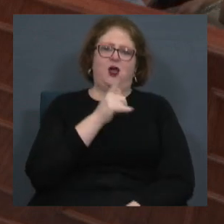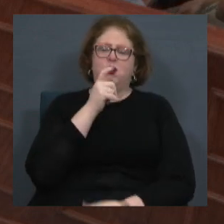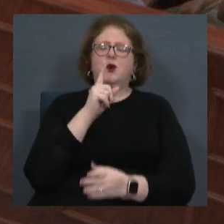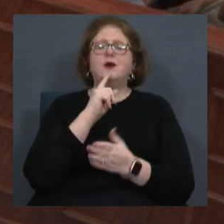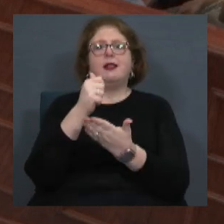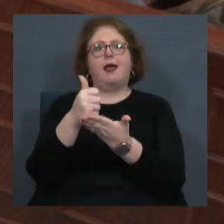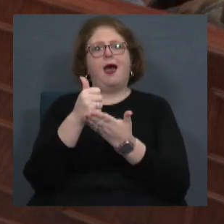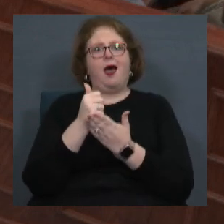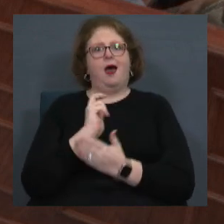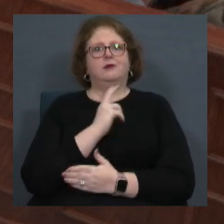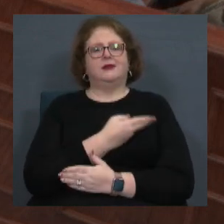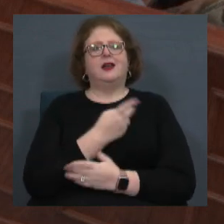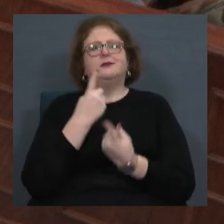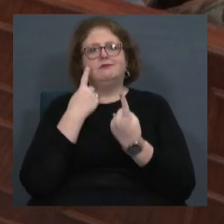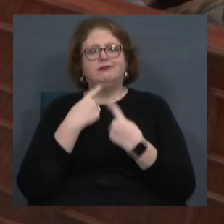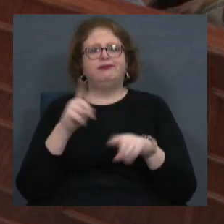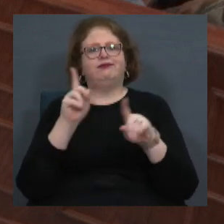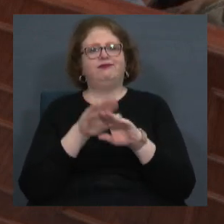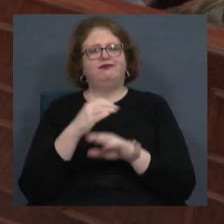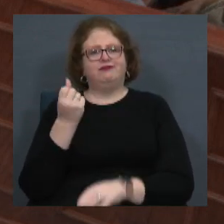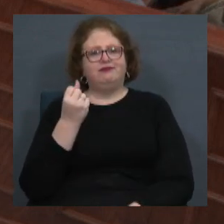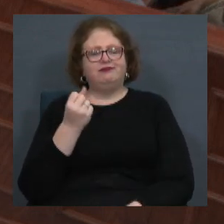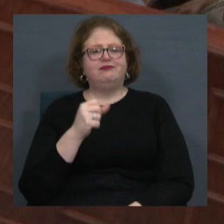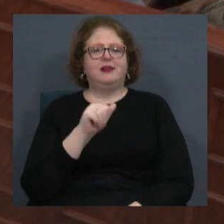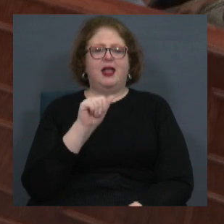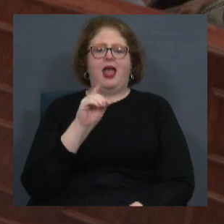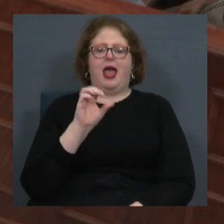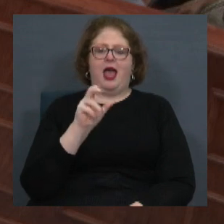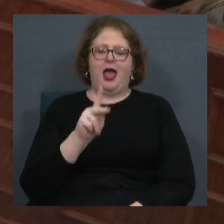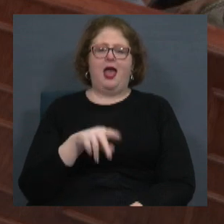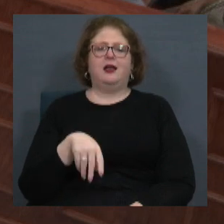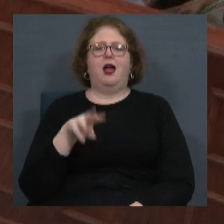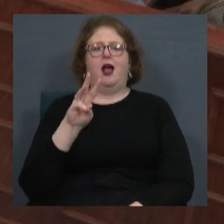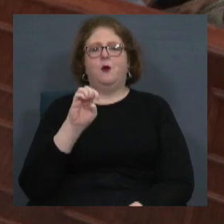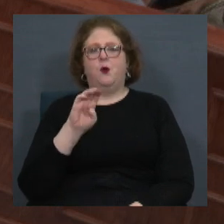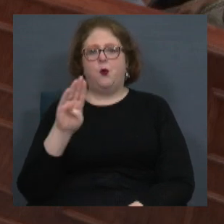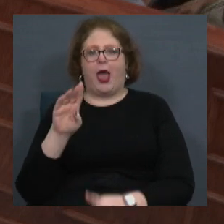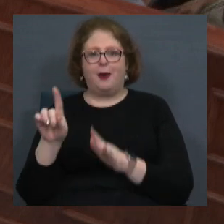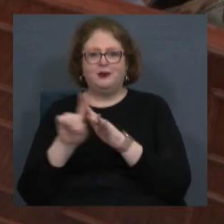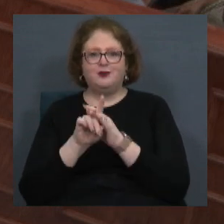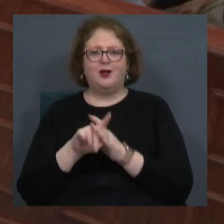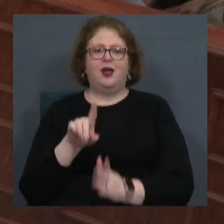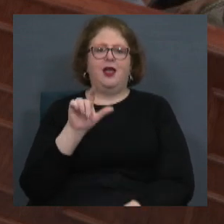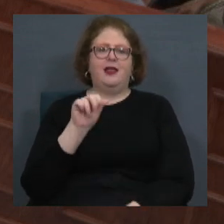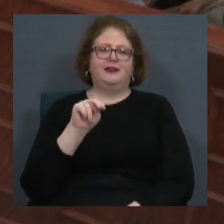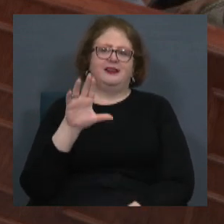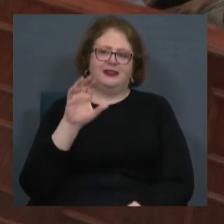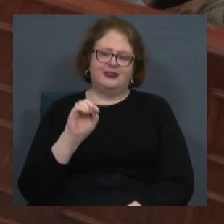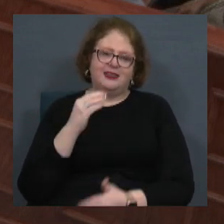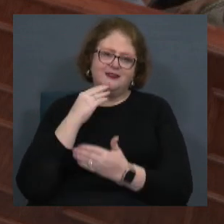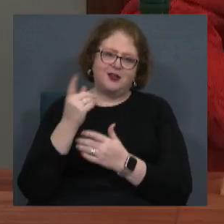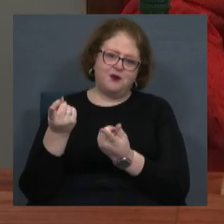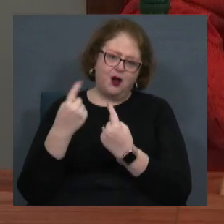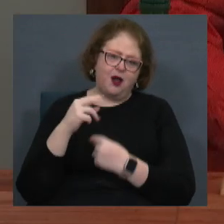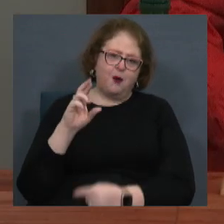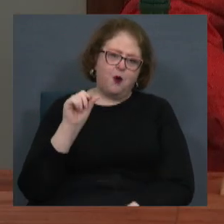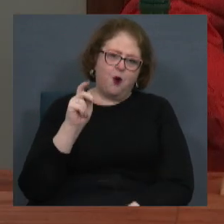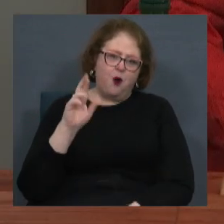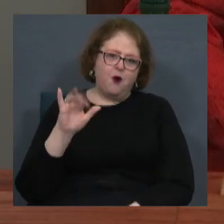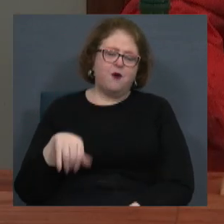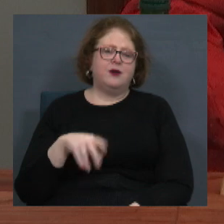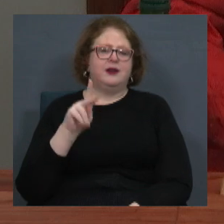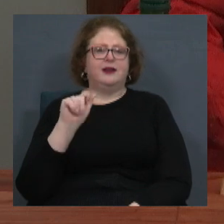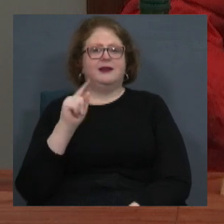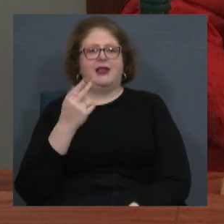Saturday. Director Adcock, Vice Mayor Webb showed up. Lance, thank you for coming to Rotary today, and Kathy. We had a great